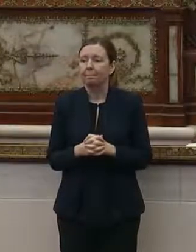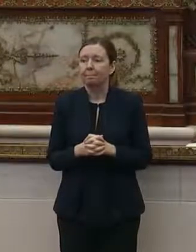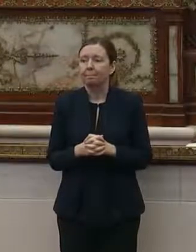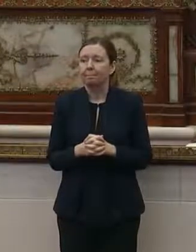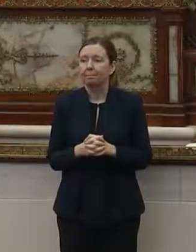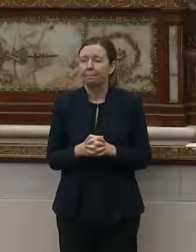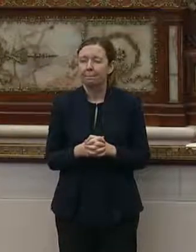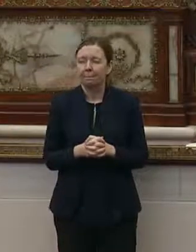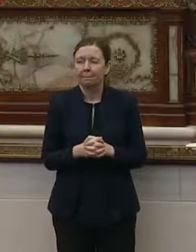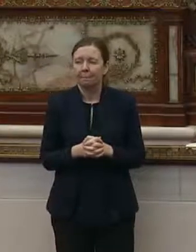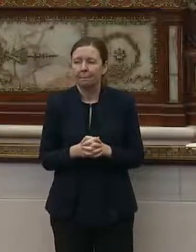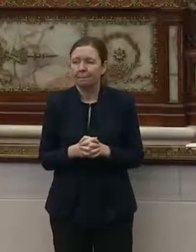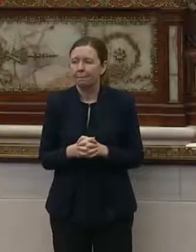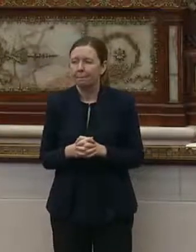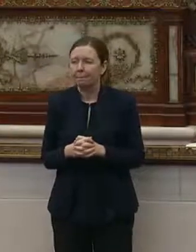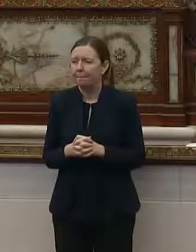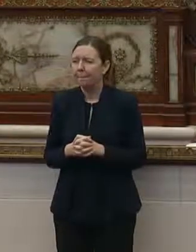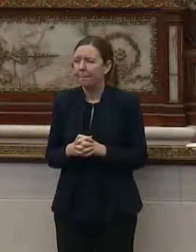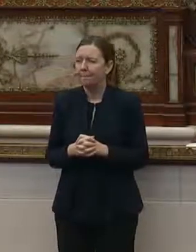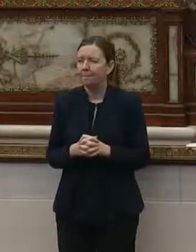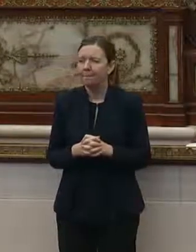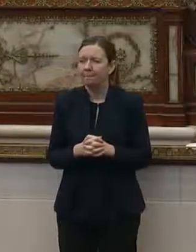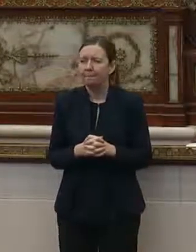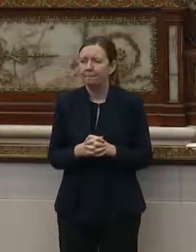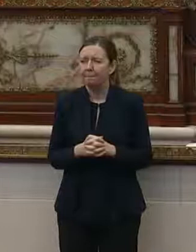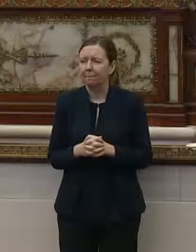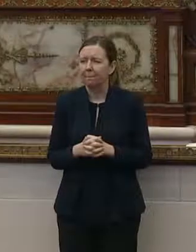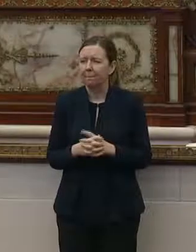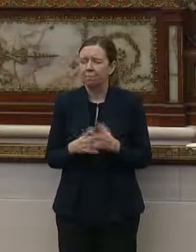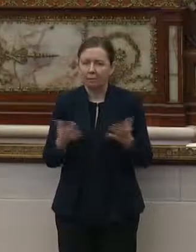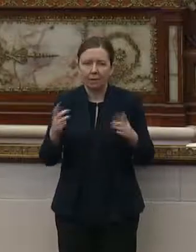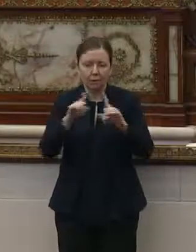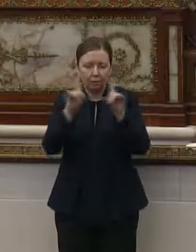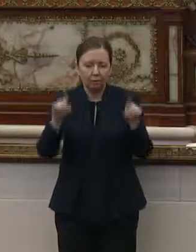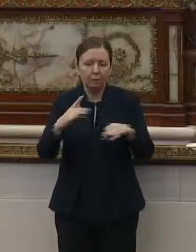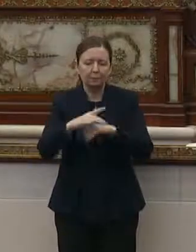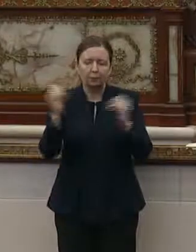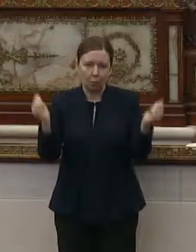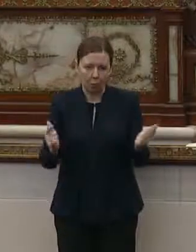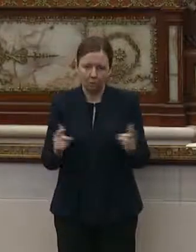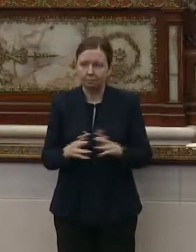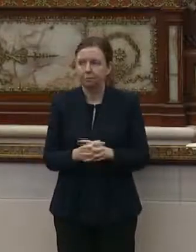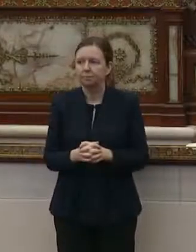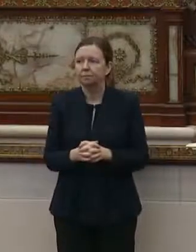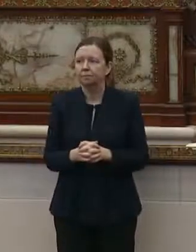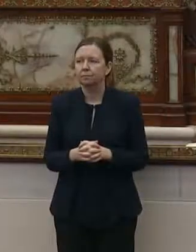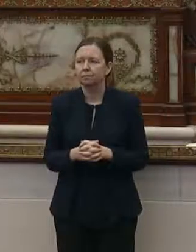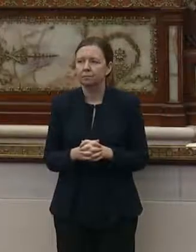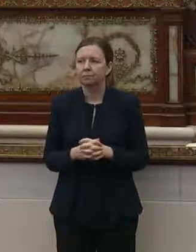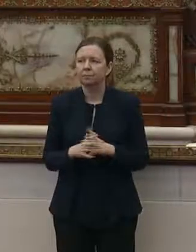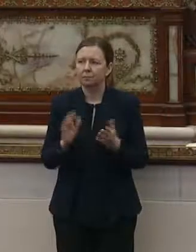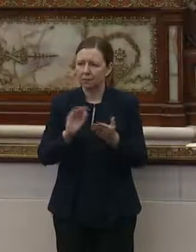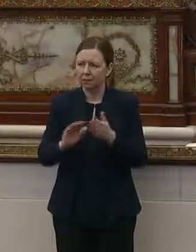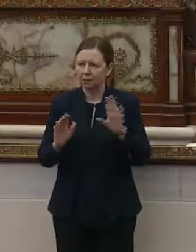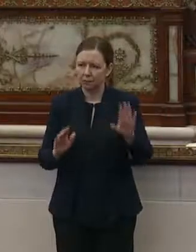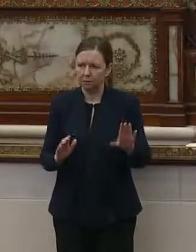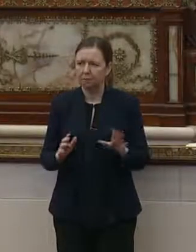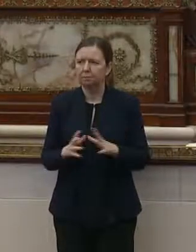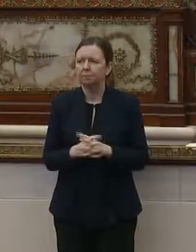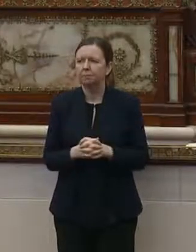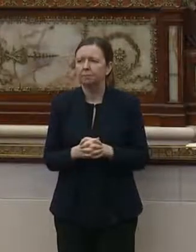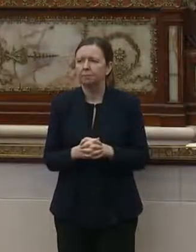so that's, in that sense, at least the form is available to everyone. So, pardon me, may I pause real